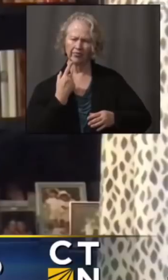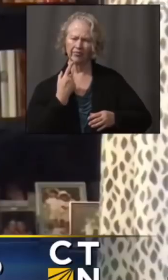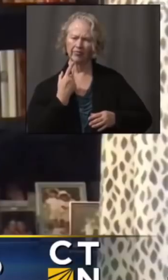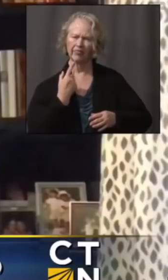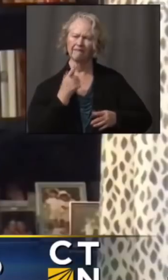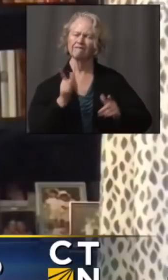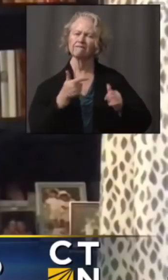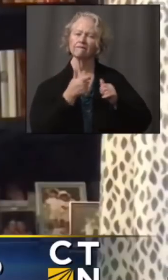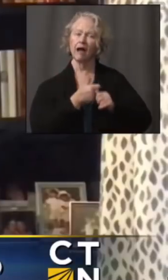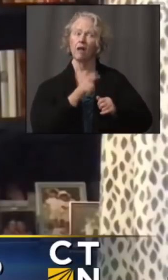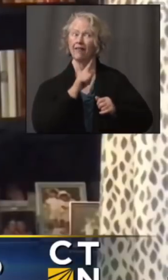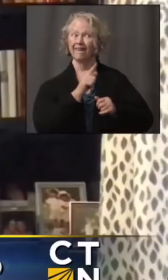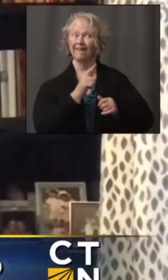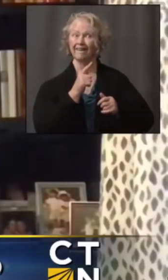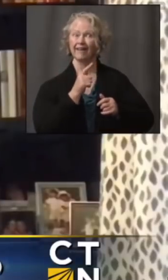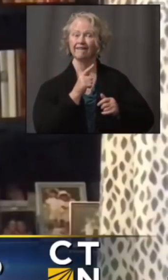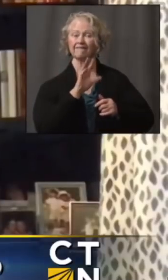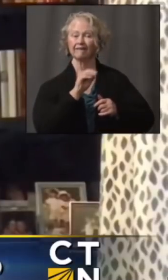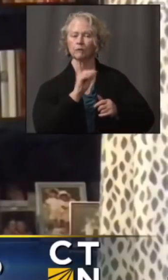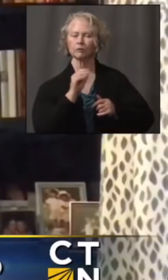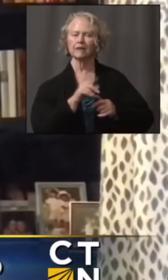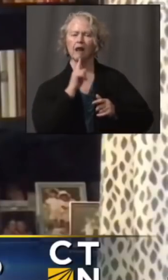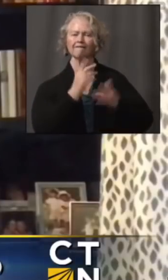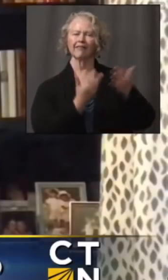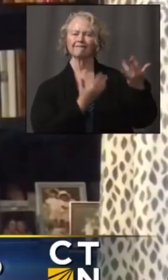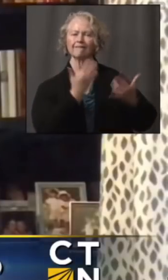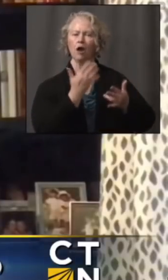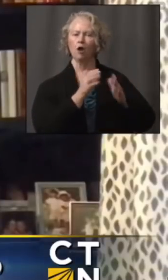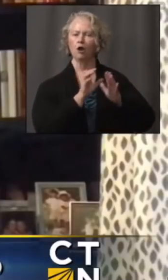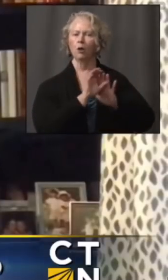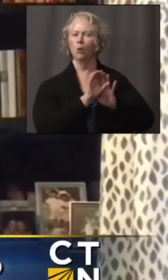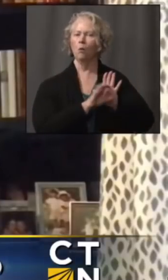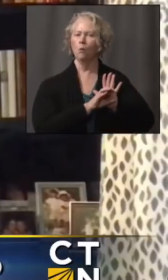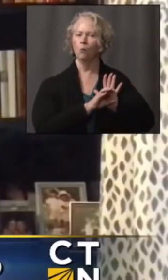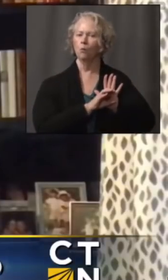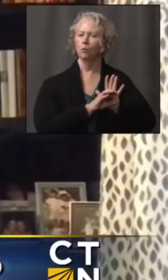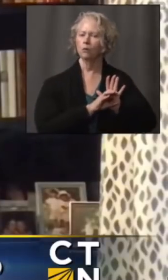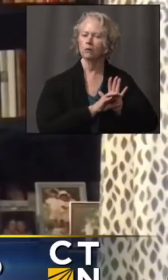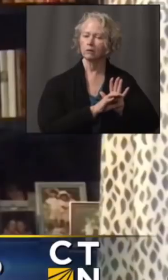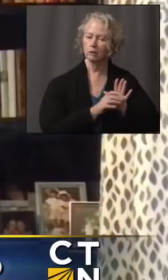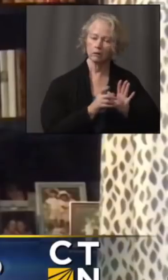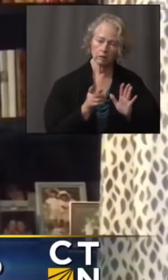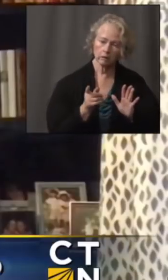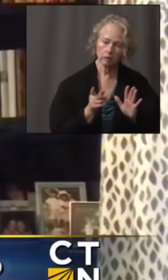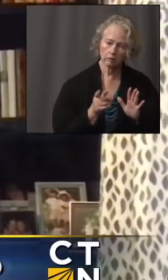fire capacity limit, 50%, but I've got to double check on that unless one of you guys know.